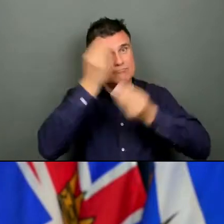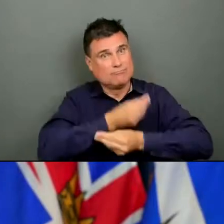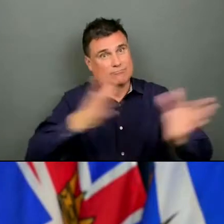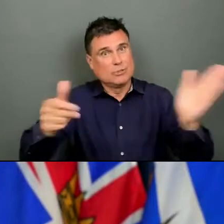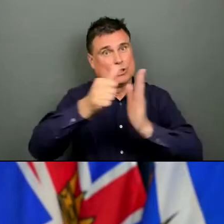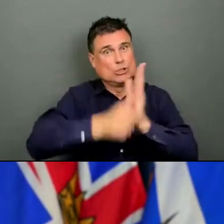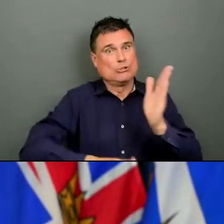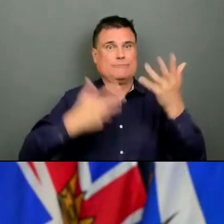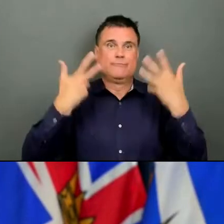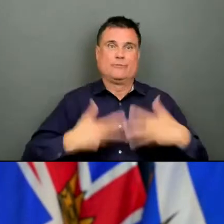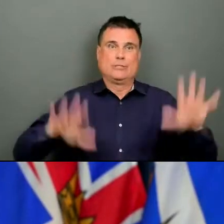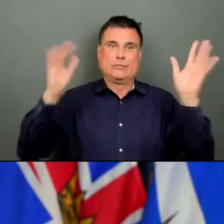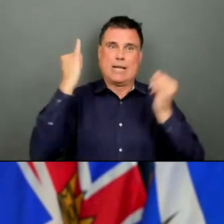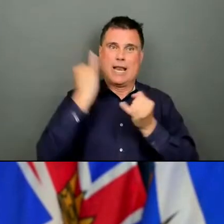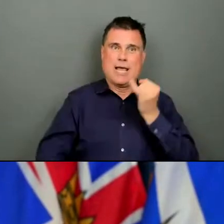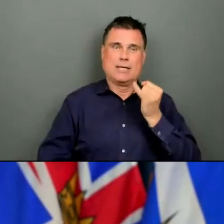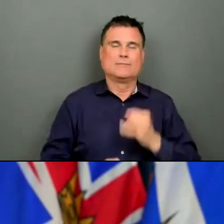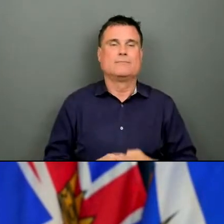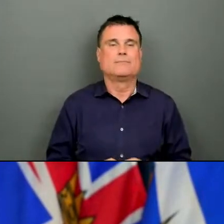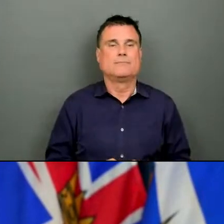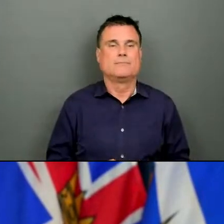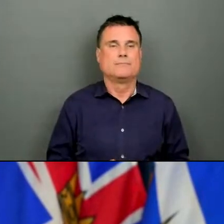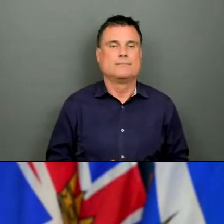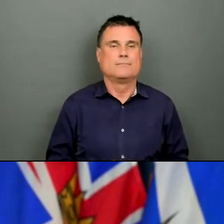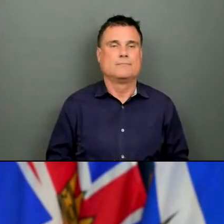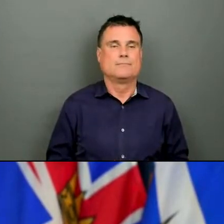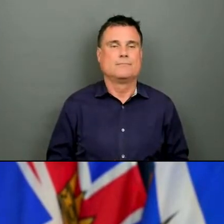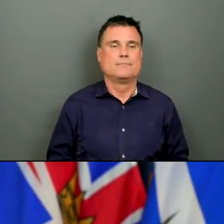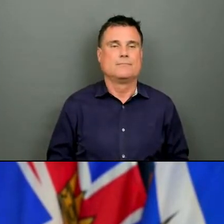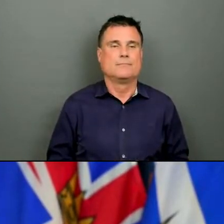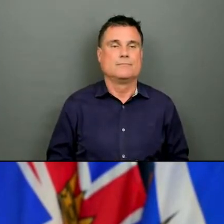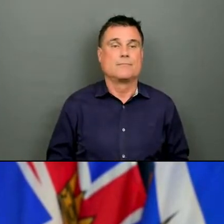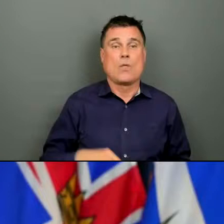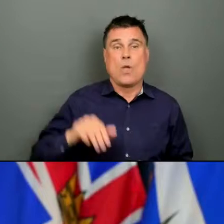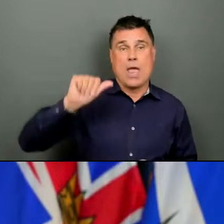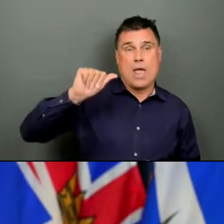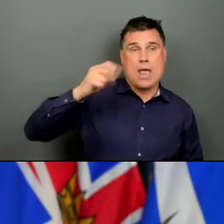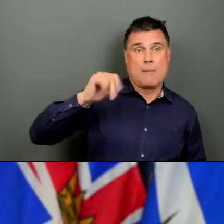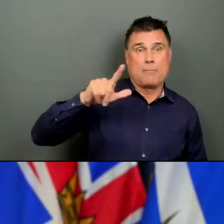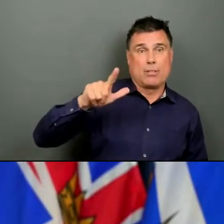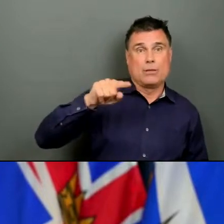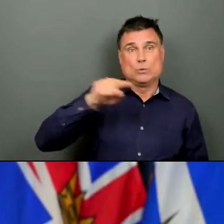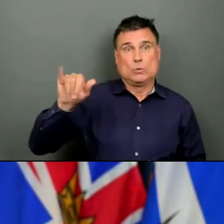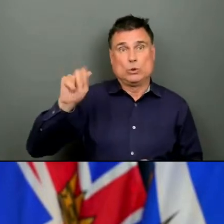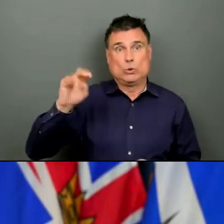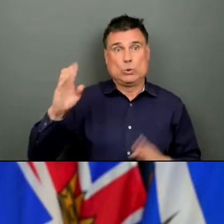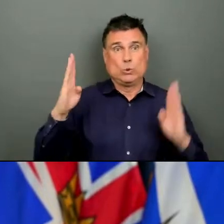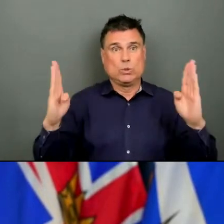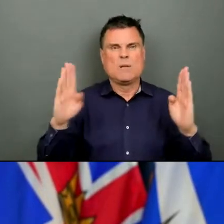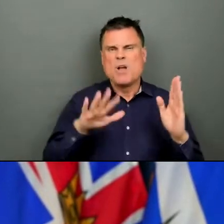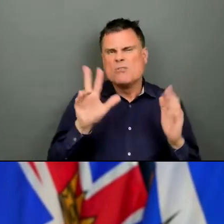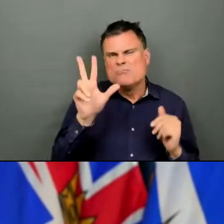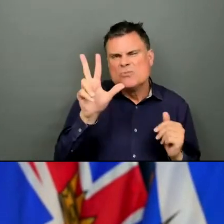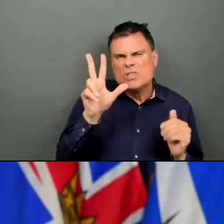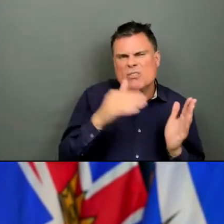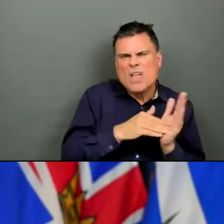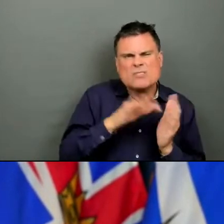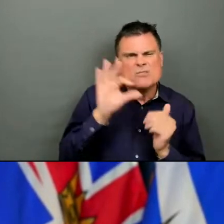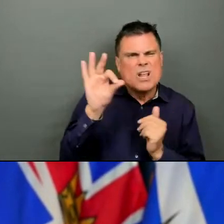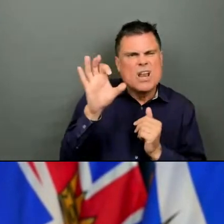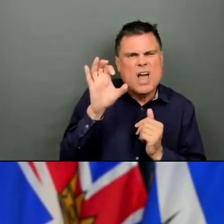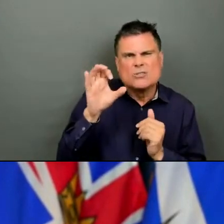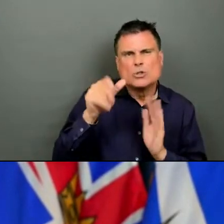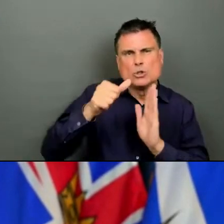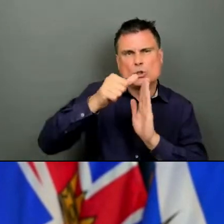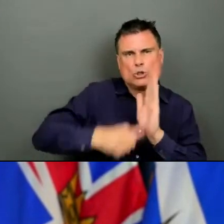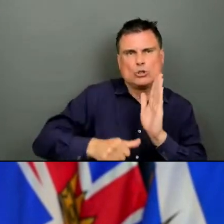that 2,399 surgeries were postponed from April 19th to June 6th. From May 24th to May